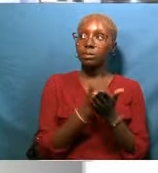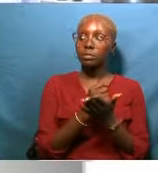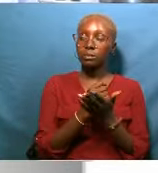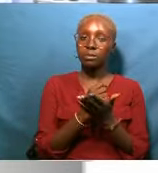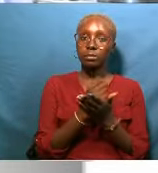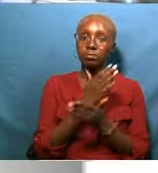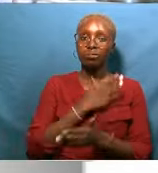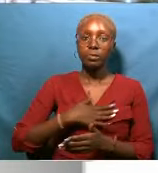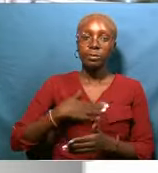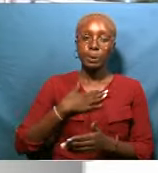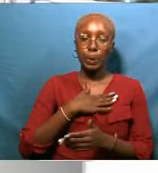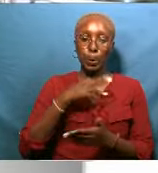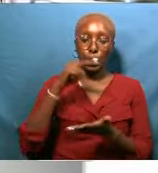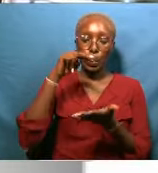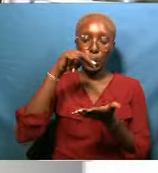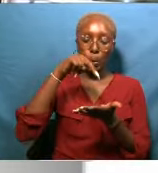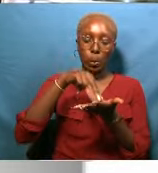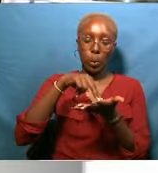Please we stand.